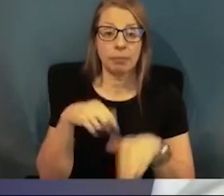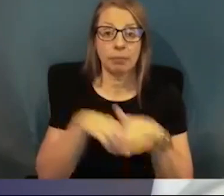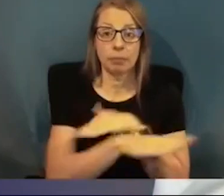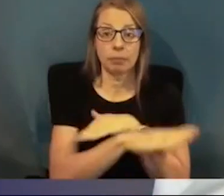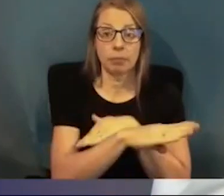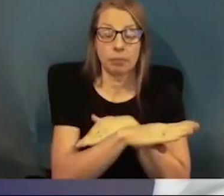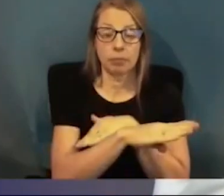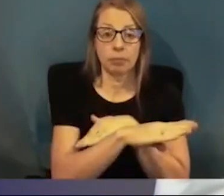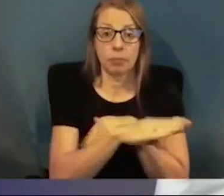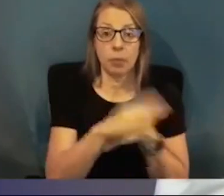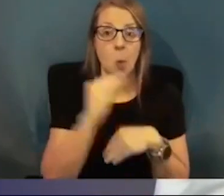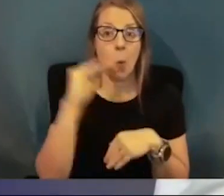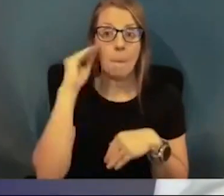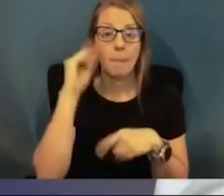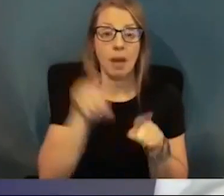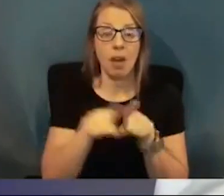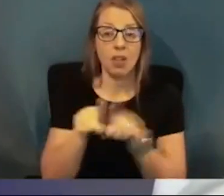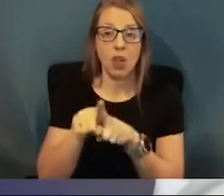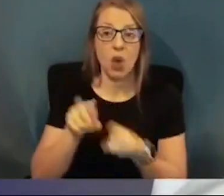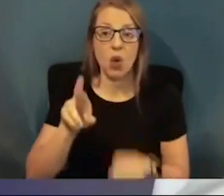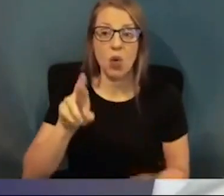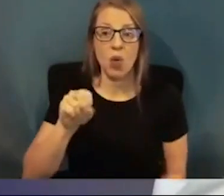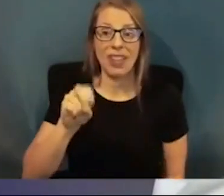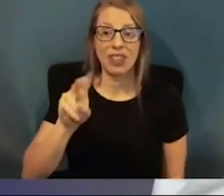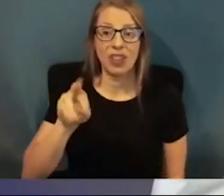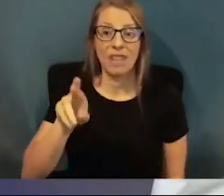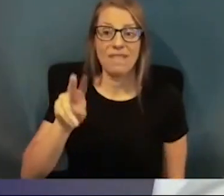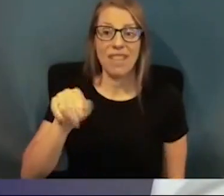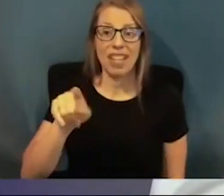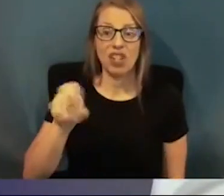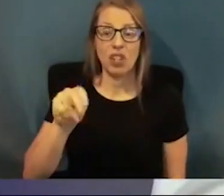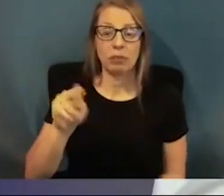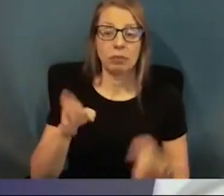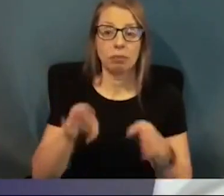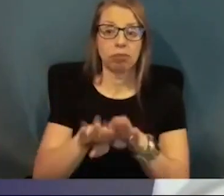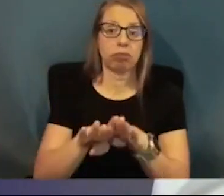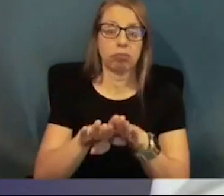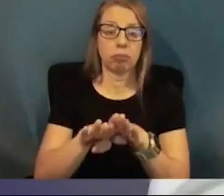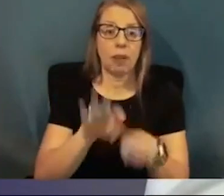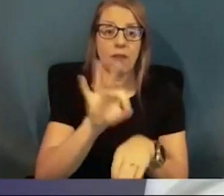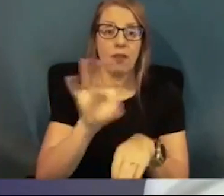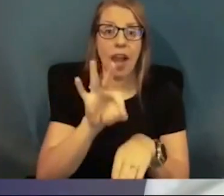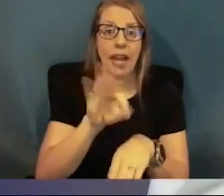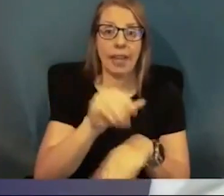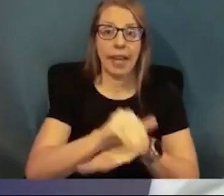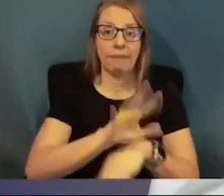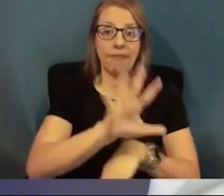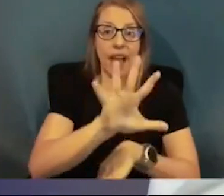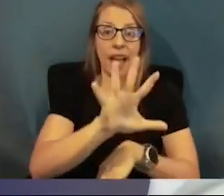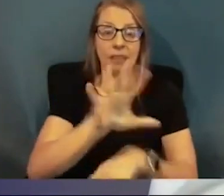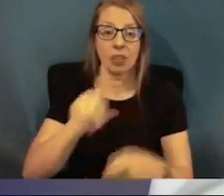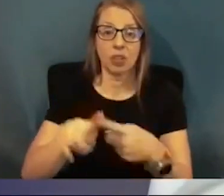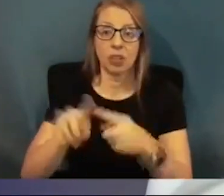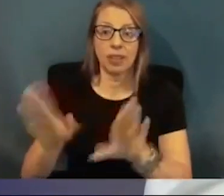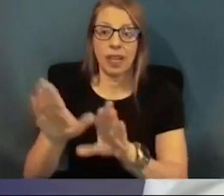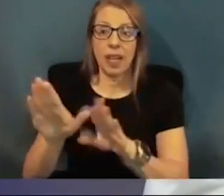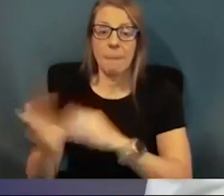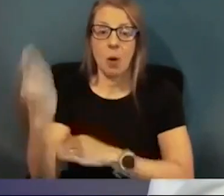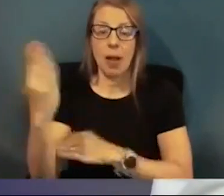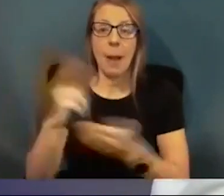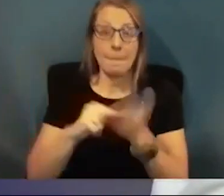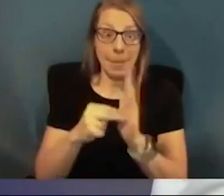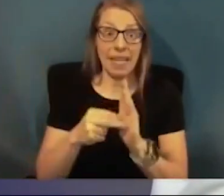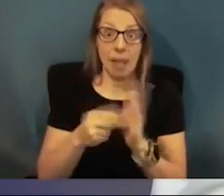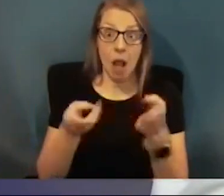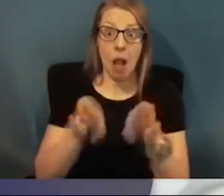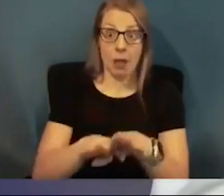down, say from Friday night at 5 to Monday morning. And when I say locked down, gas stations closed.